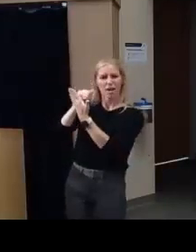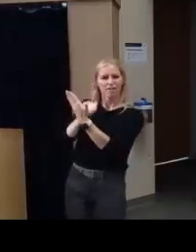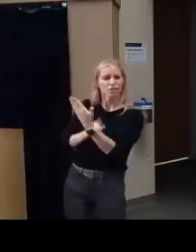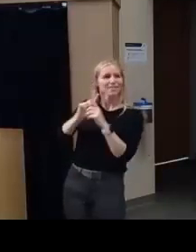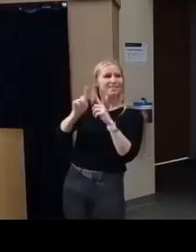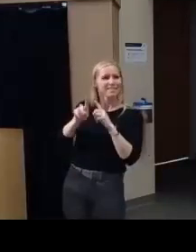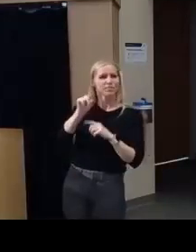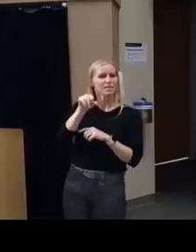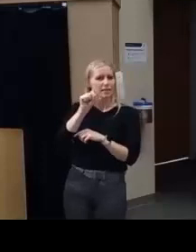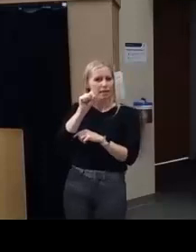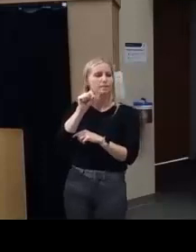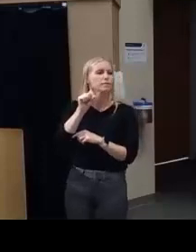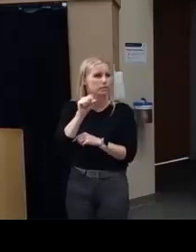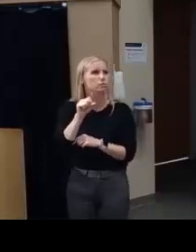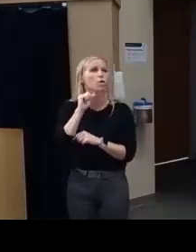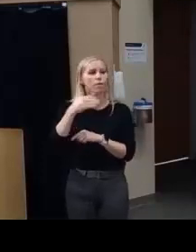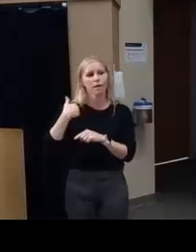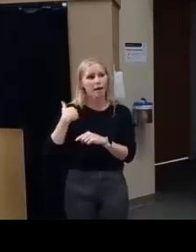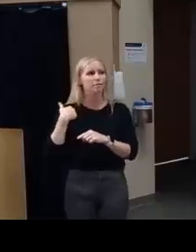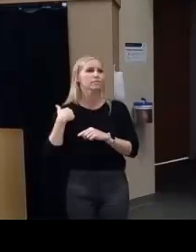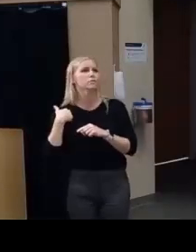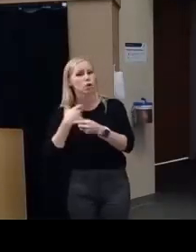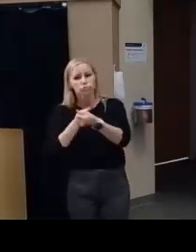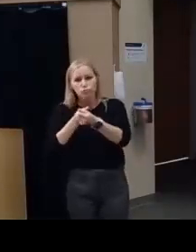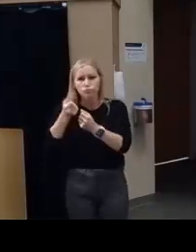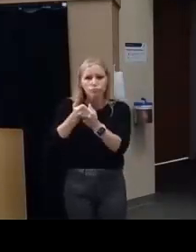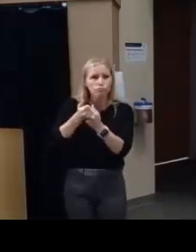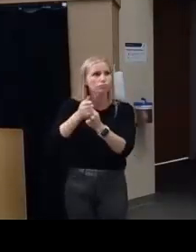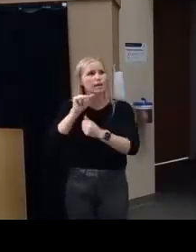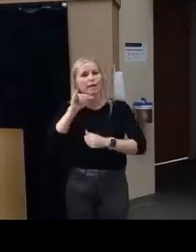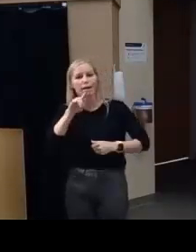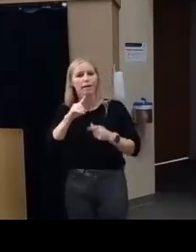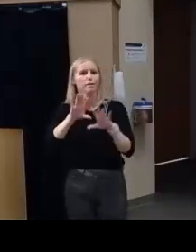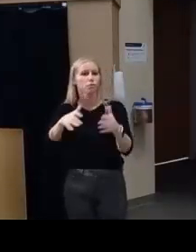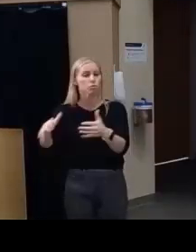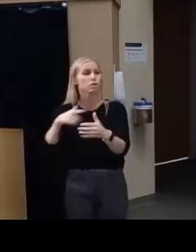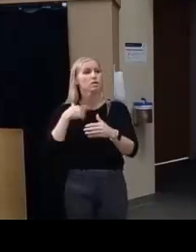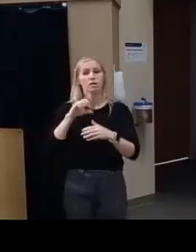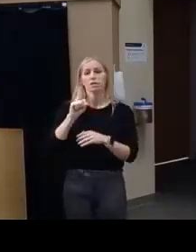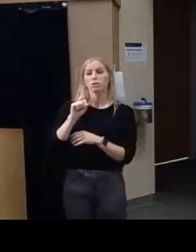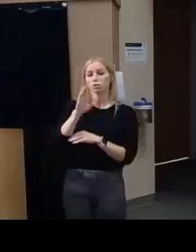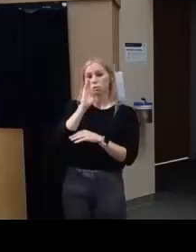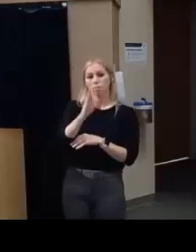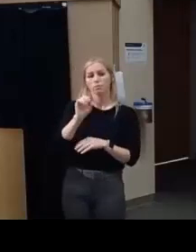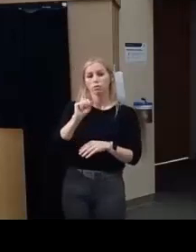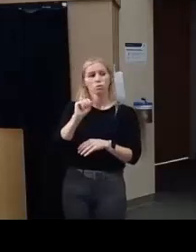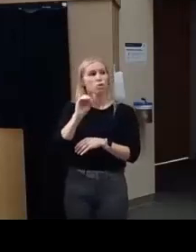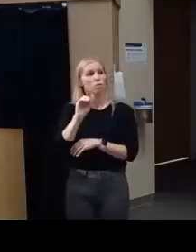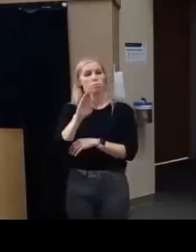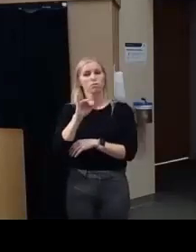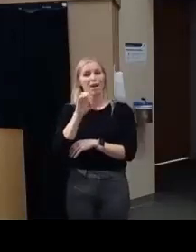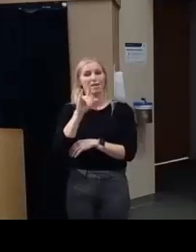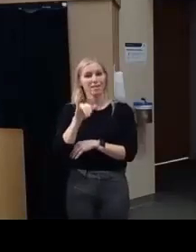addiction recovery mutual aid groups, and the sobriety circles began in the